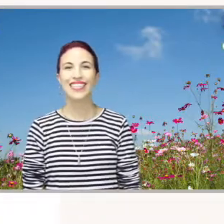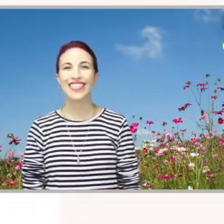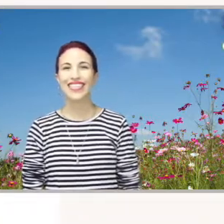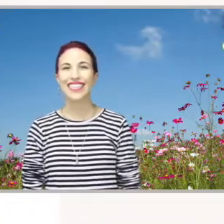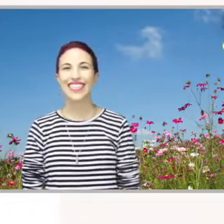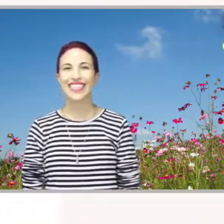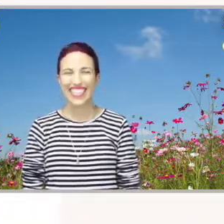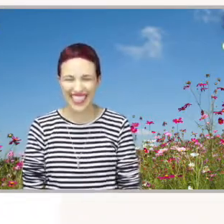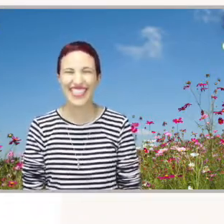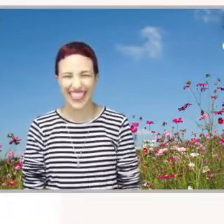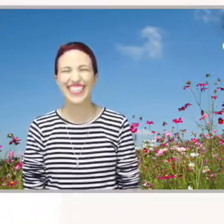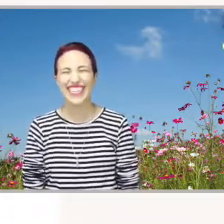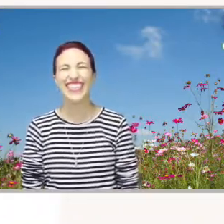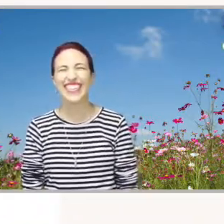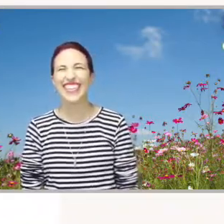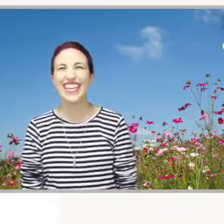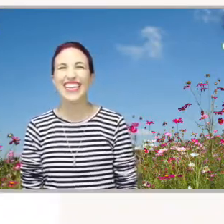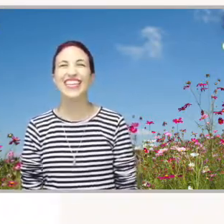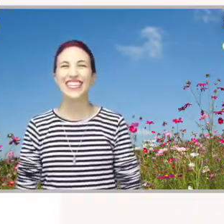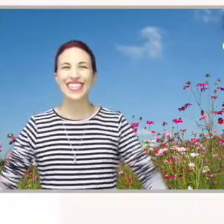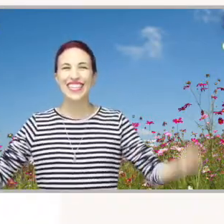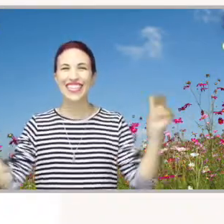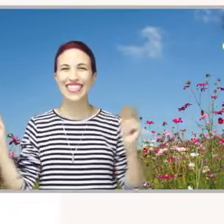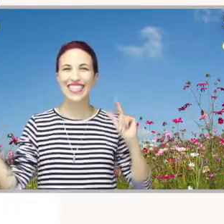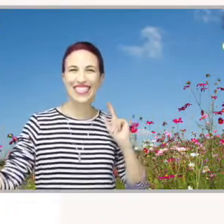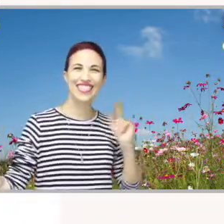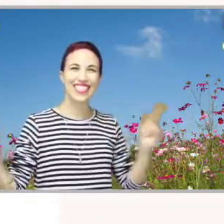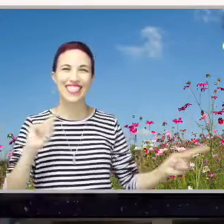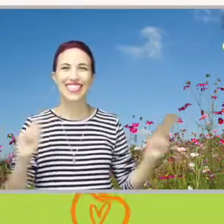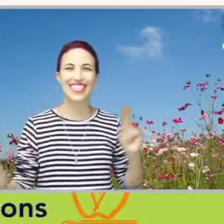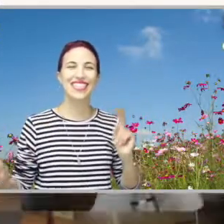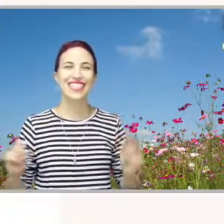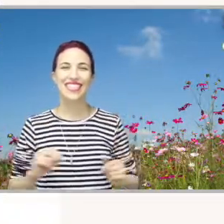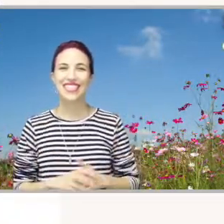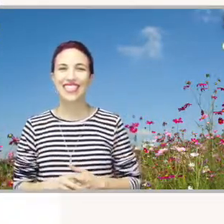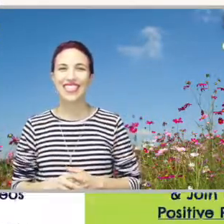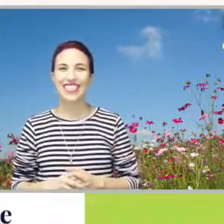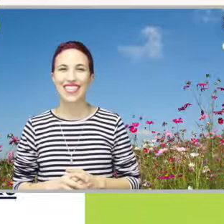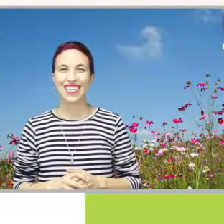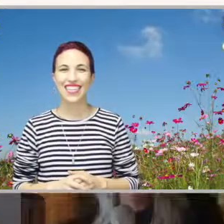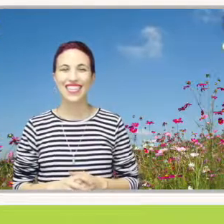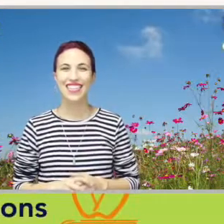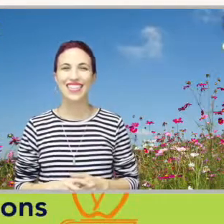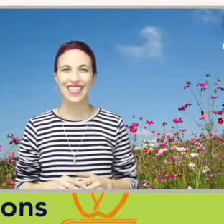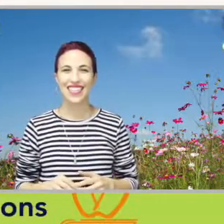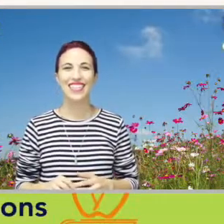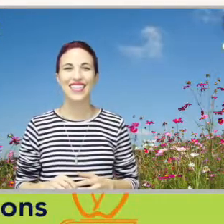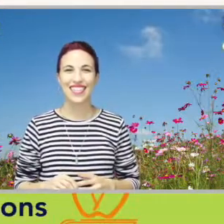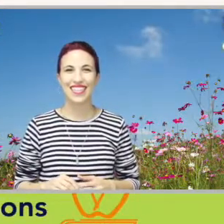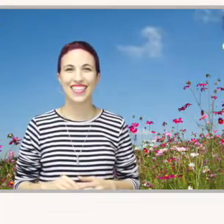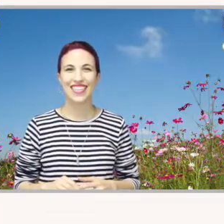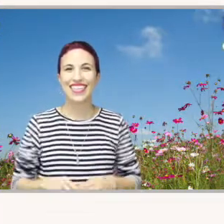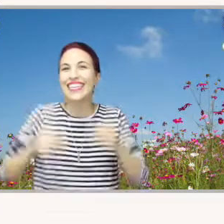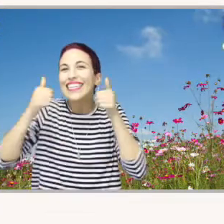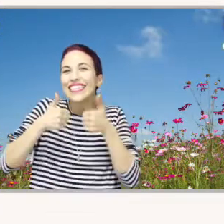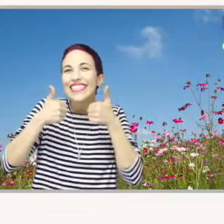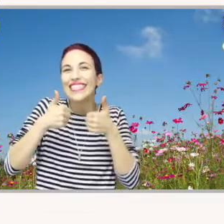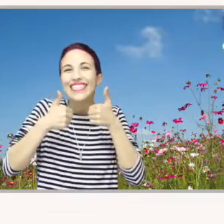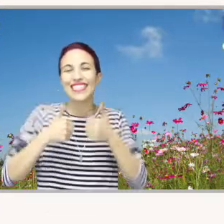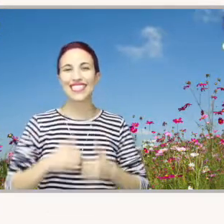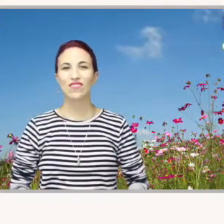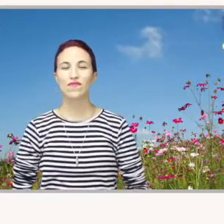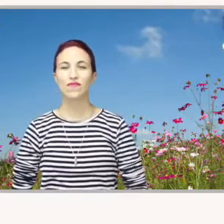activity? Yes, Miss Shema is gonna share with us her creativity. She has made you guys the